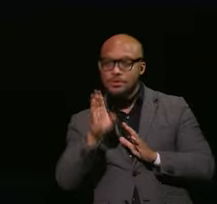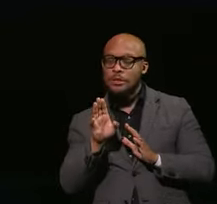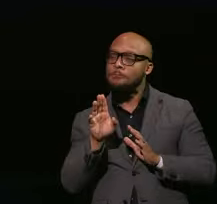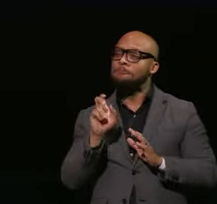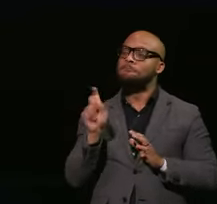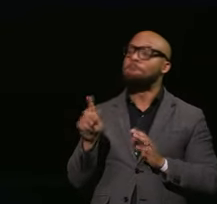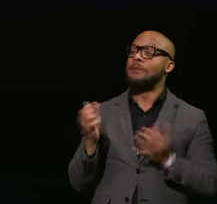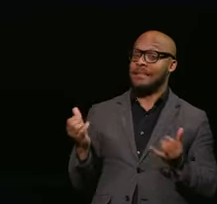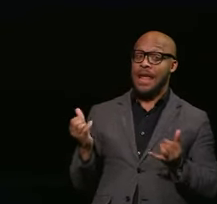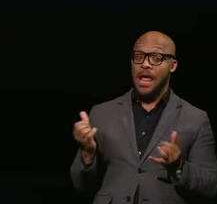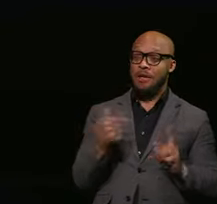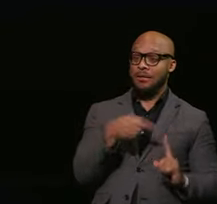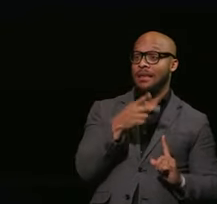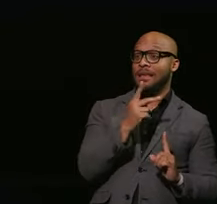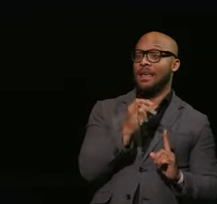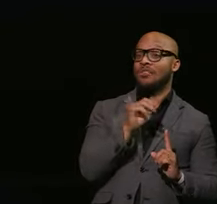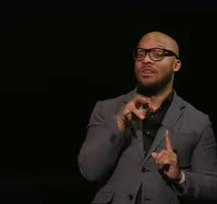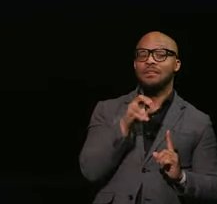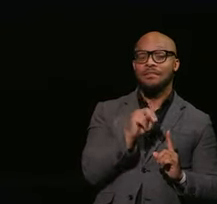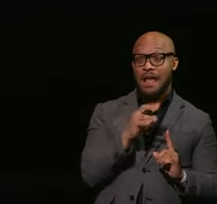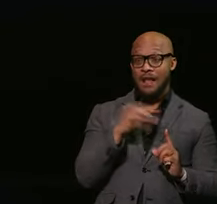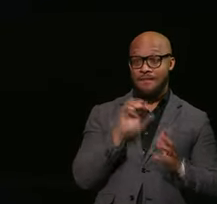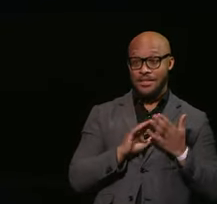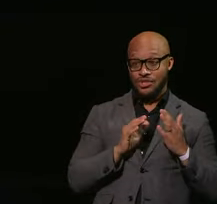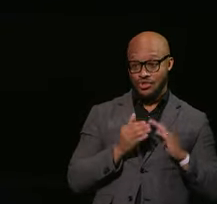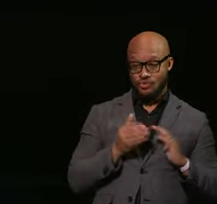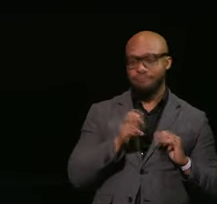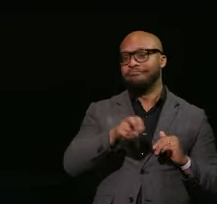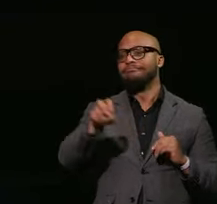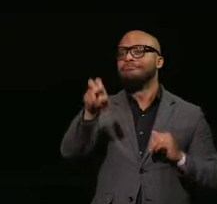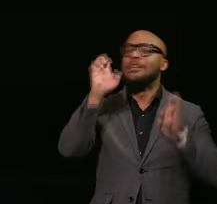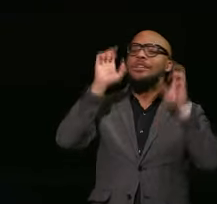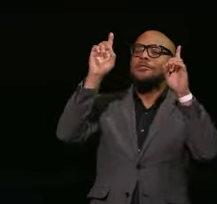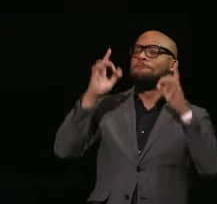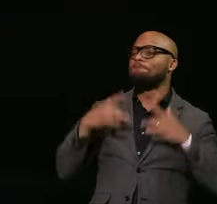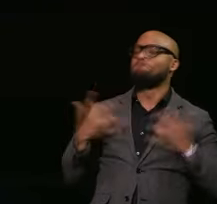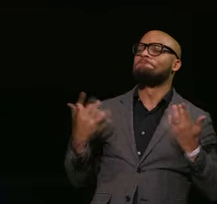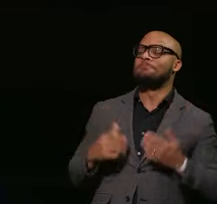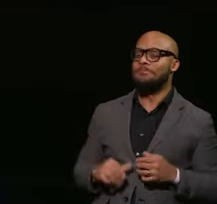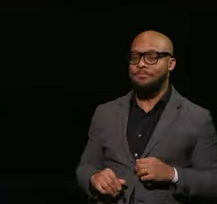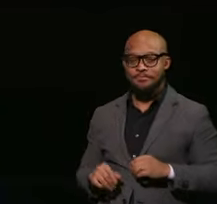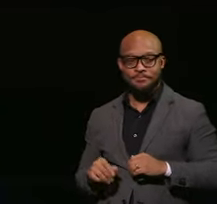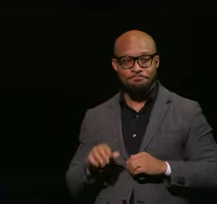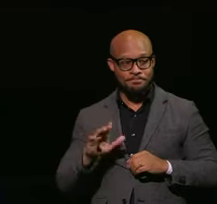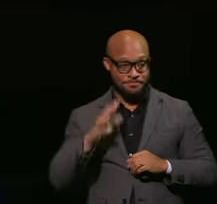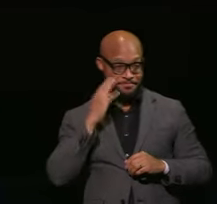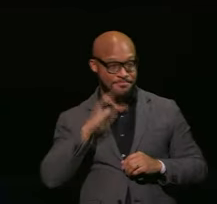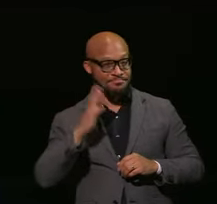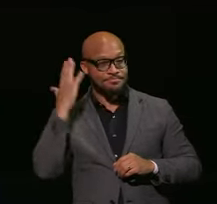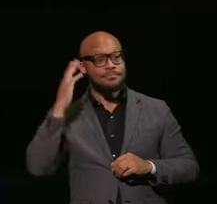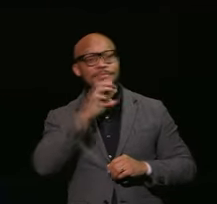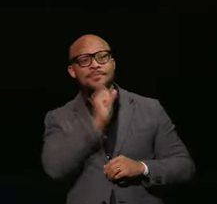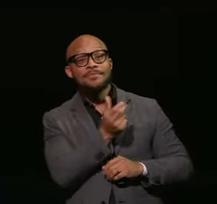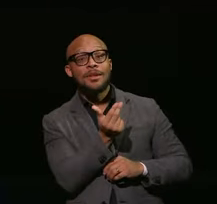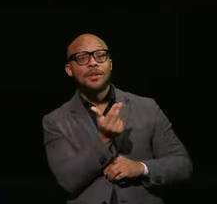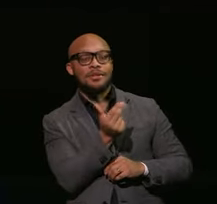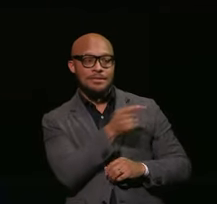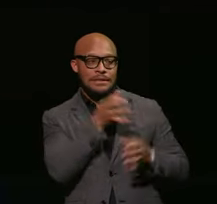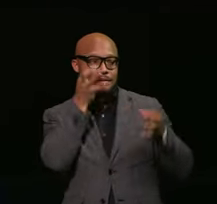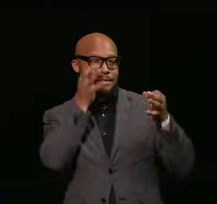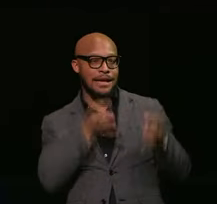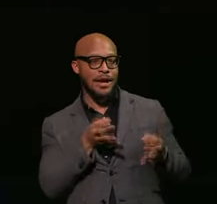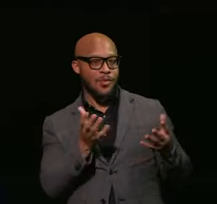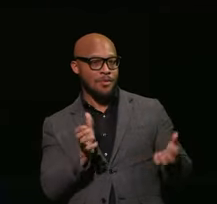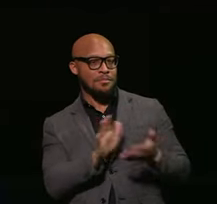village and on the journey of her own education? So, you know, she had decided when she was 13 that she wanted to become a police